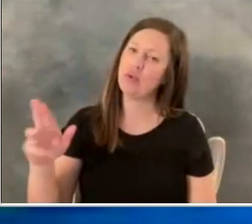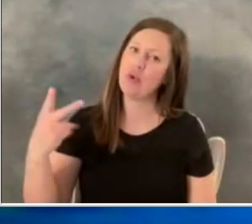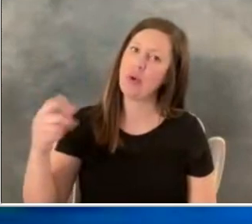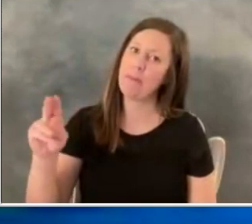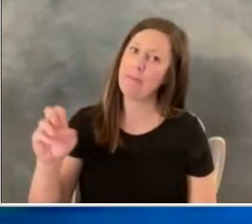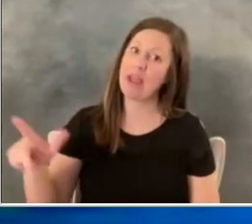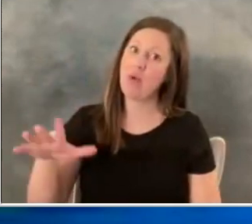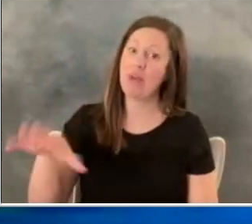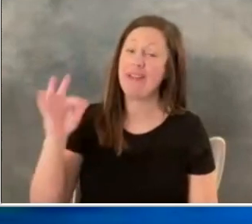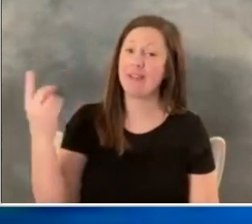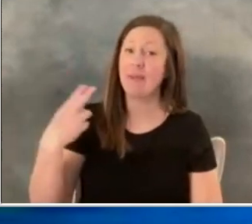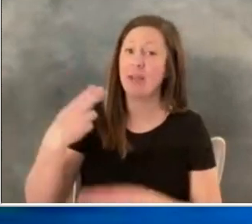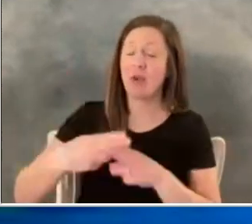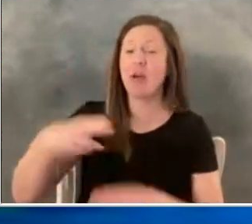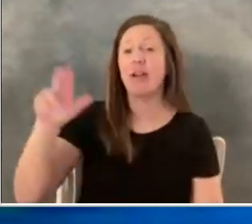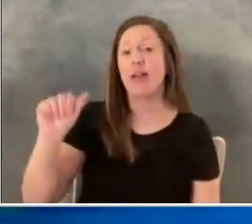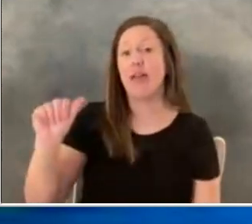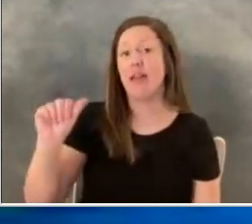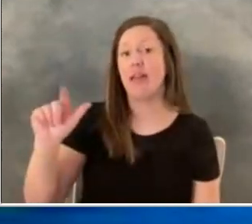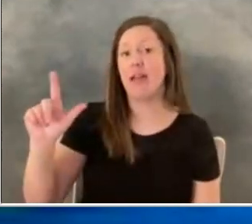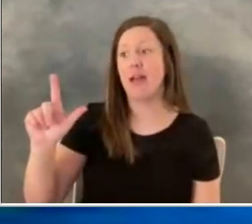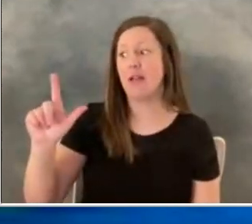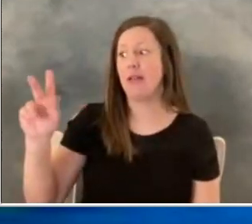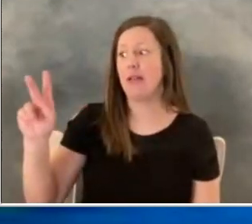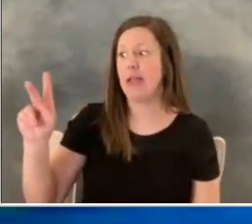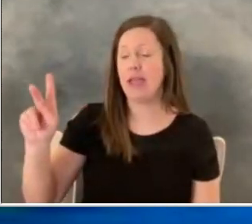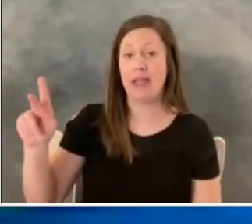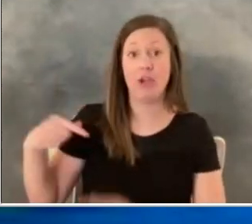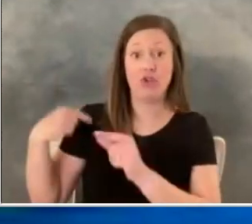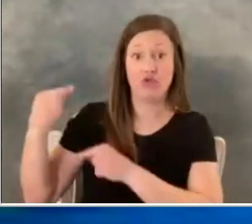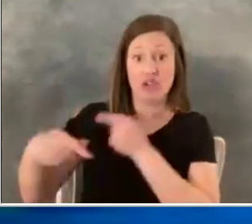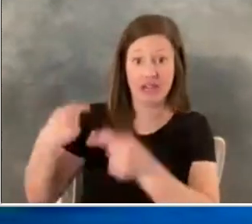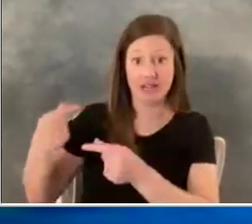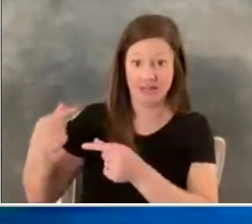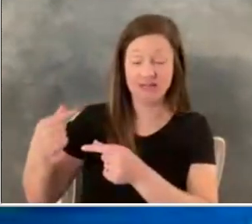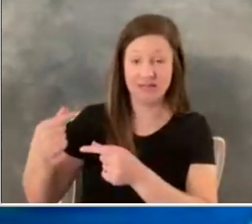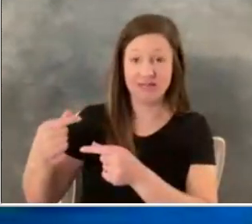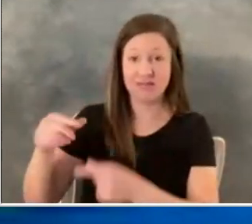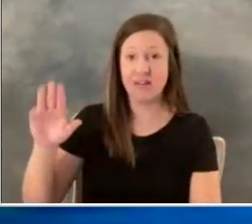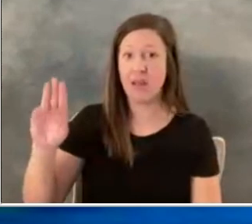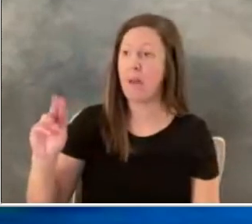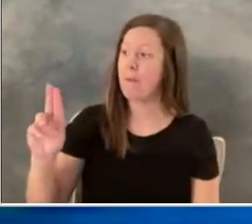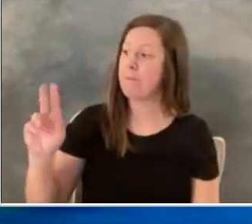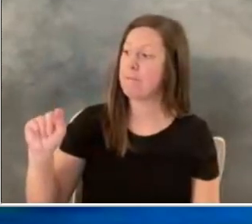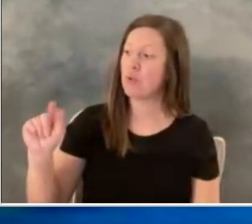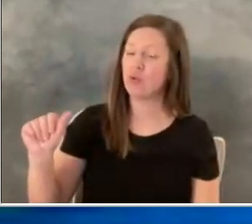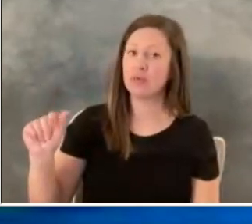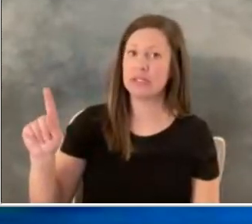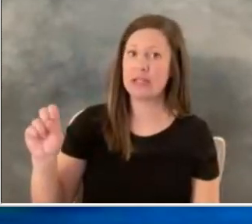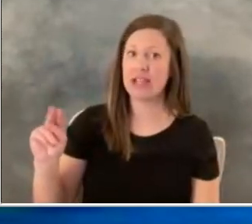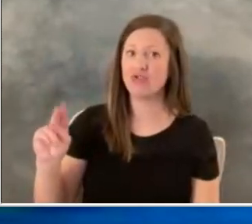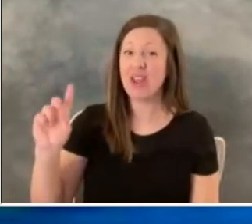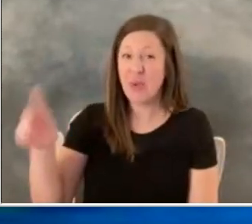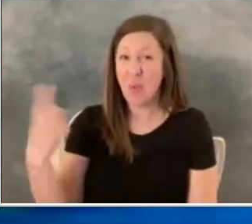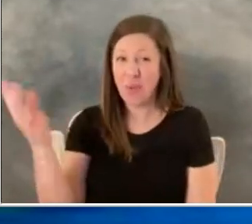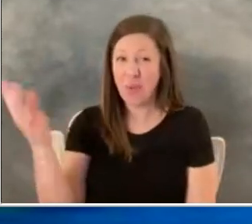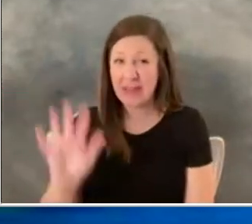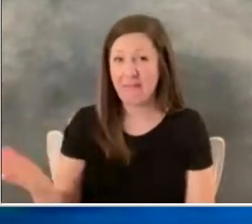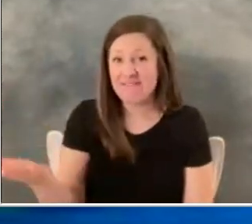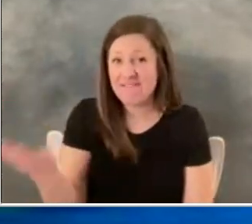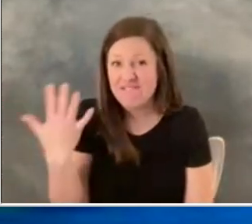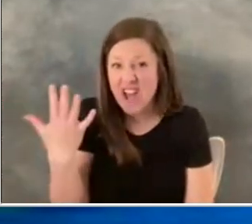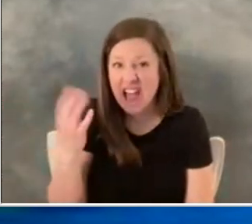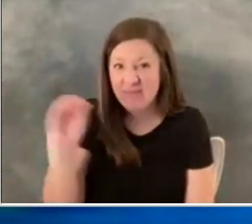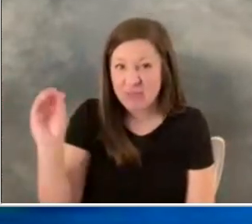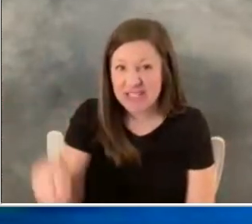gene mutation or an ALK gene rearrangement. Now, it happens to be the case that only about 5% of